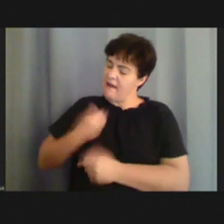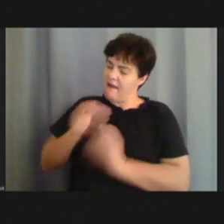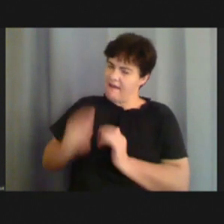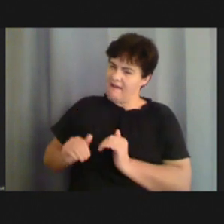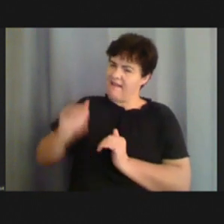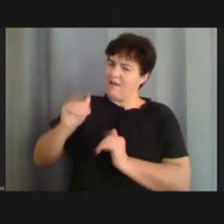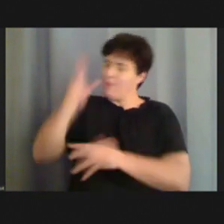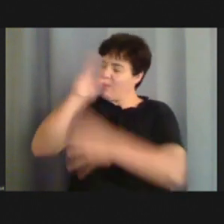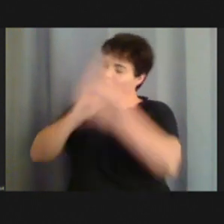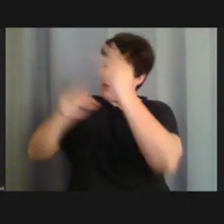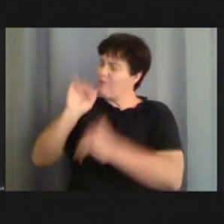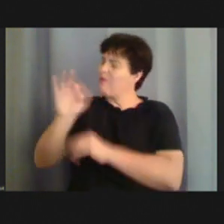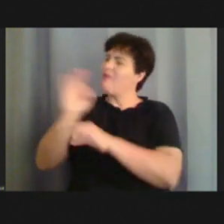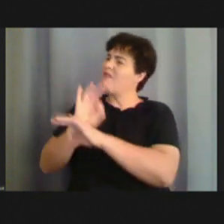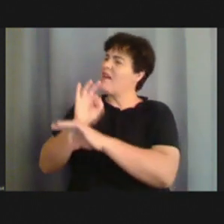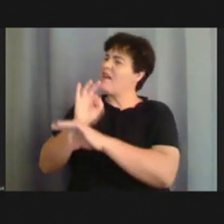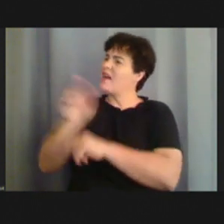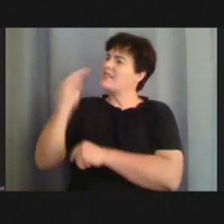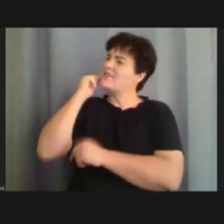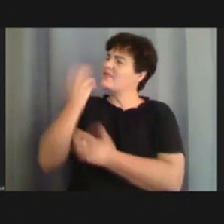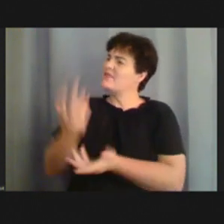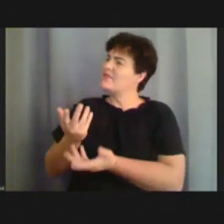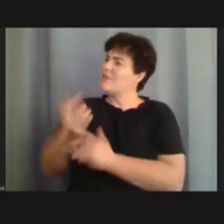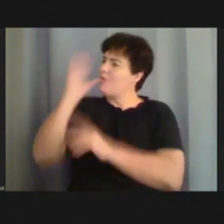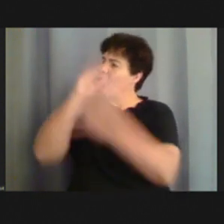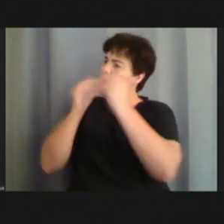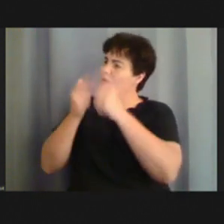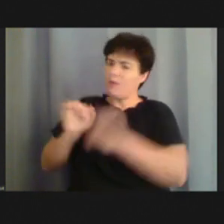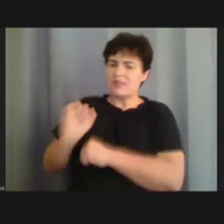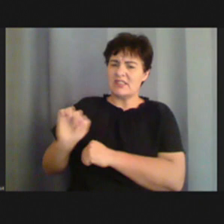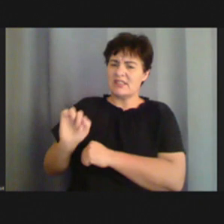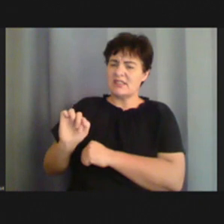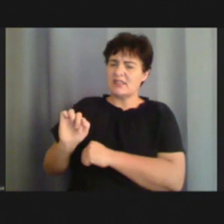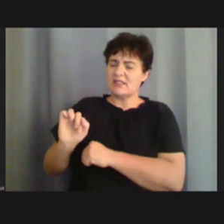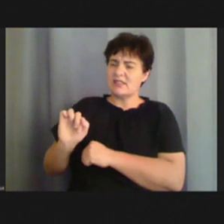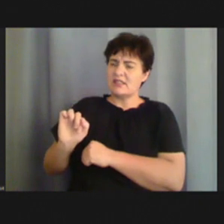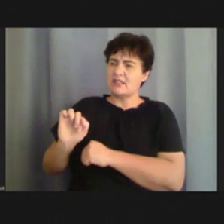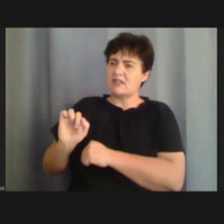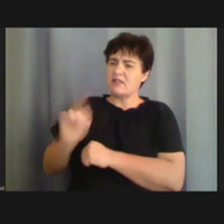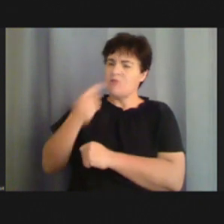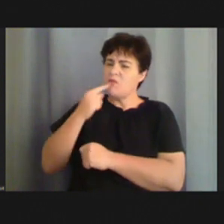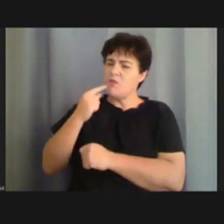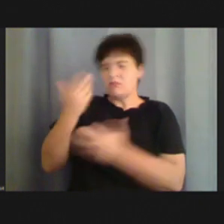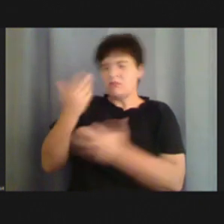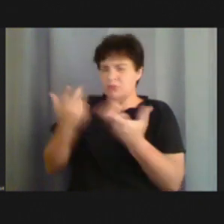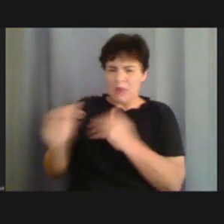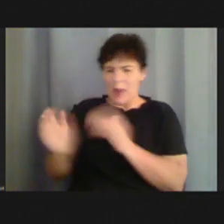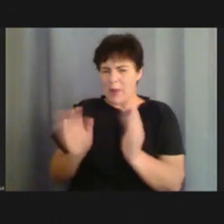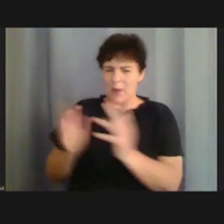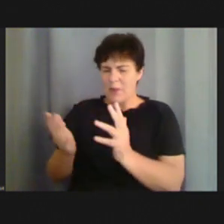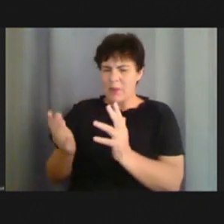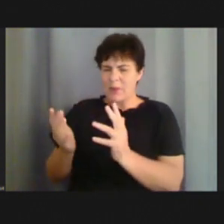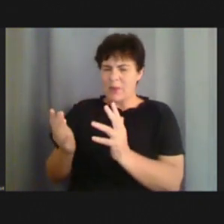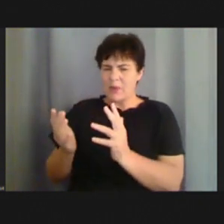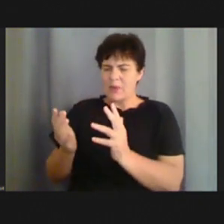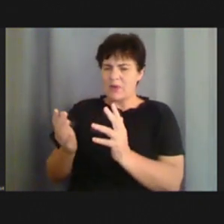your father was deaf and having to learn the language, how did you navigate this? Obviously, where we're going is how